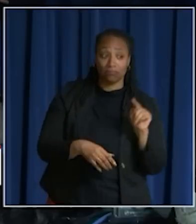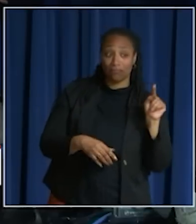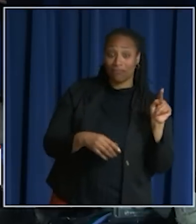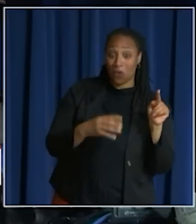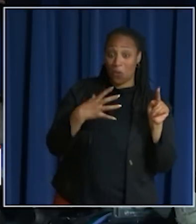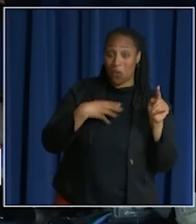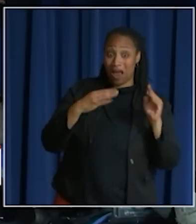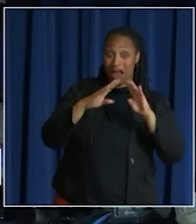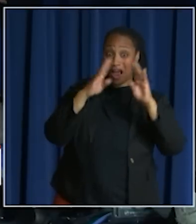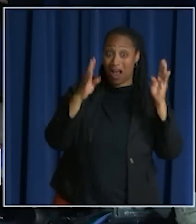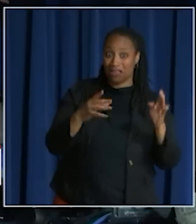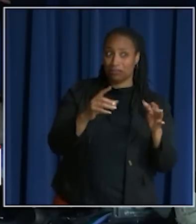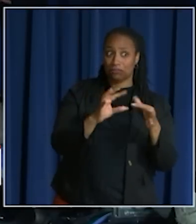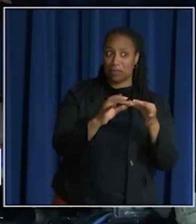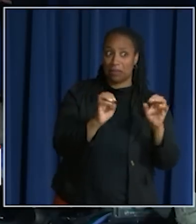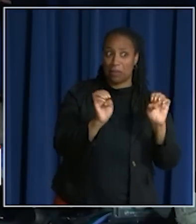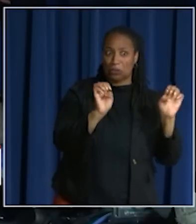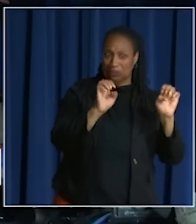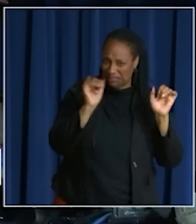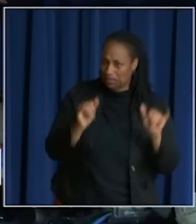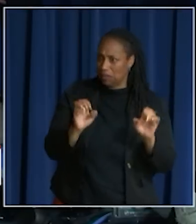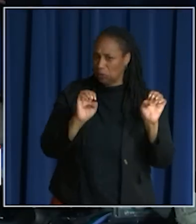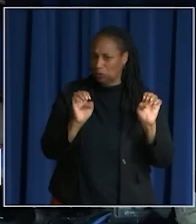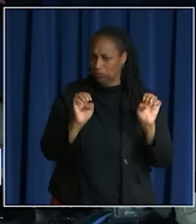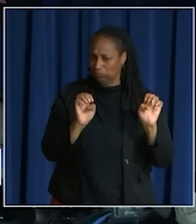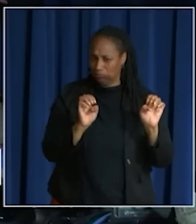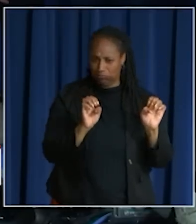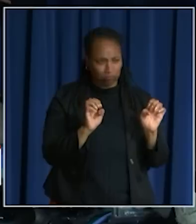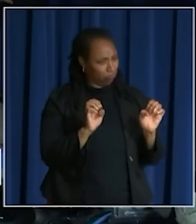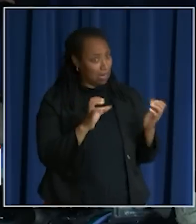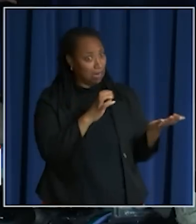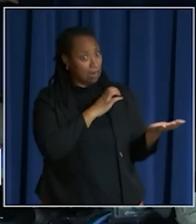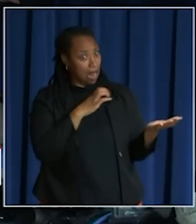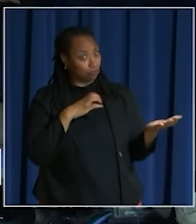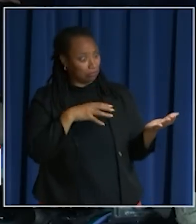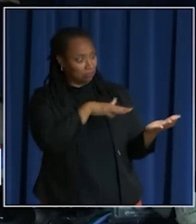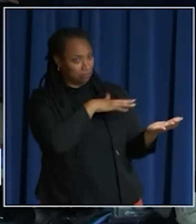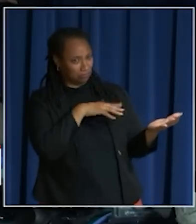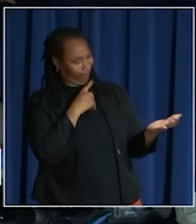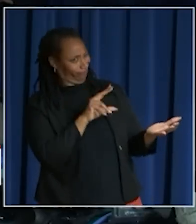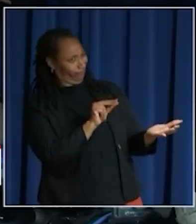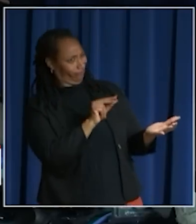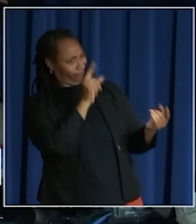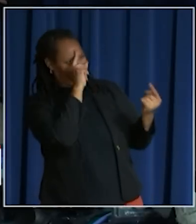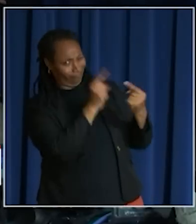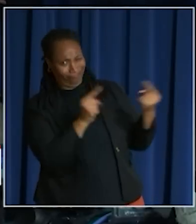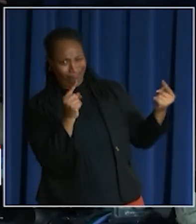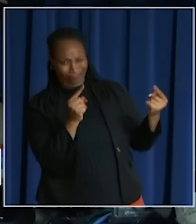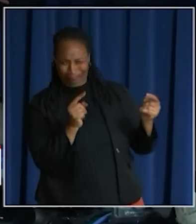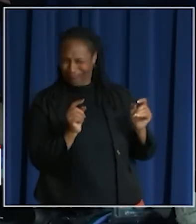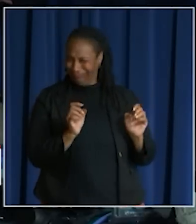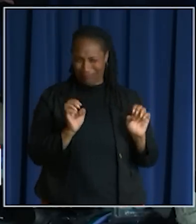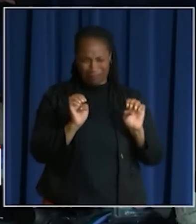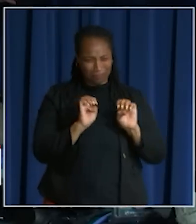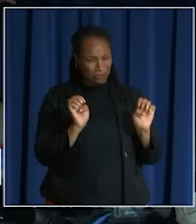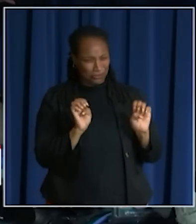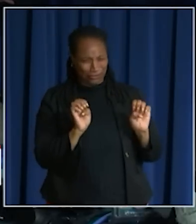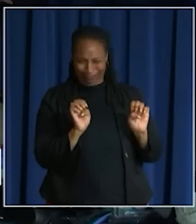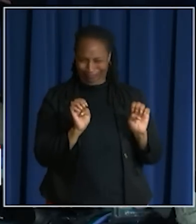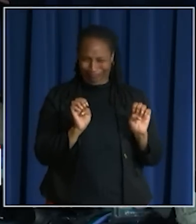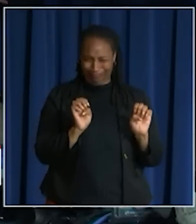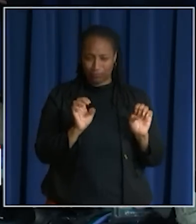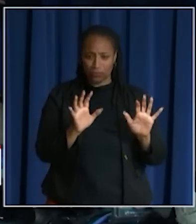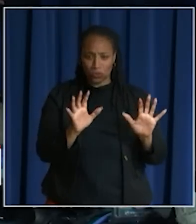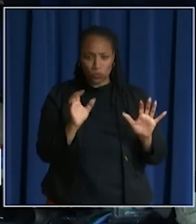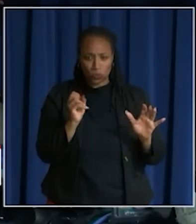says there is not an emergency here. How do you solve that? Is there an arbitration option? Where